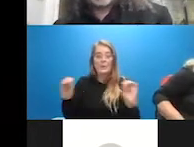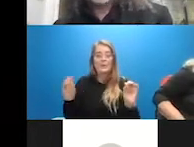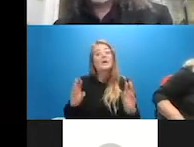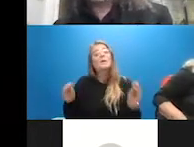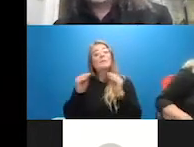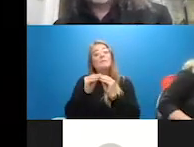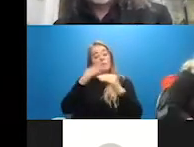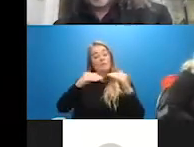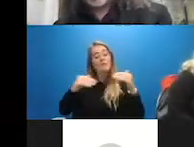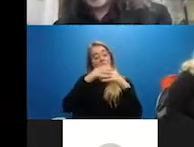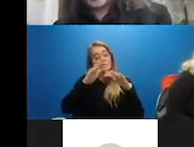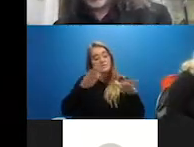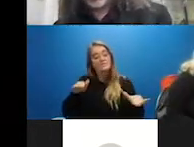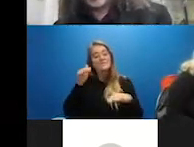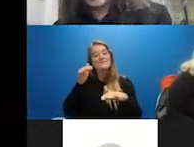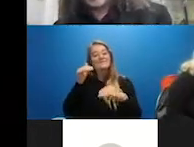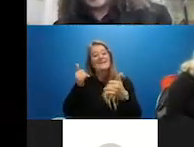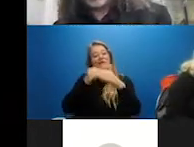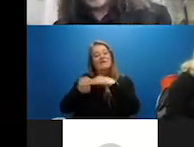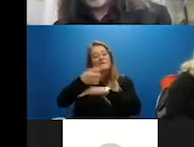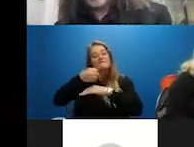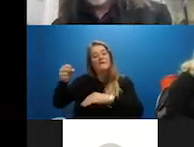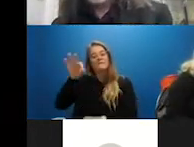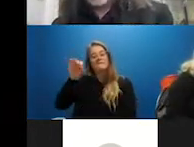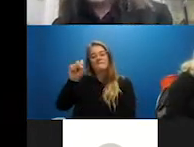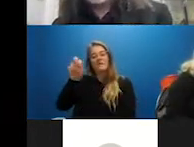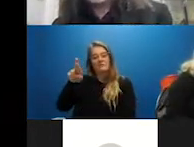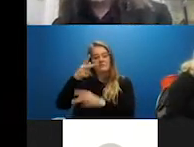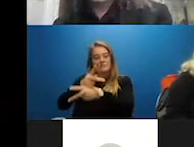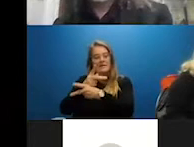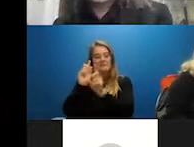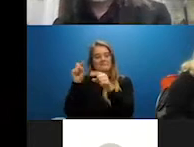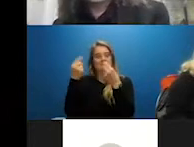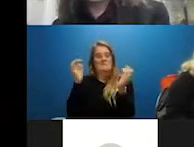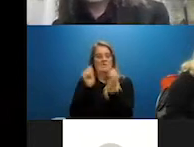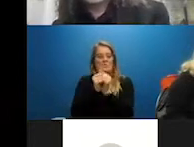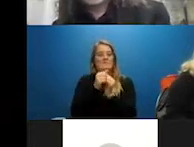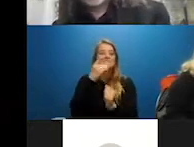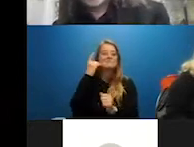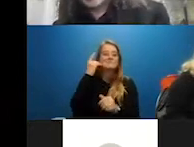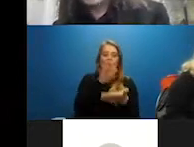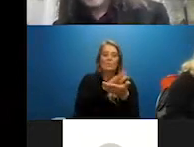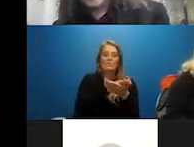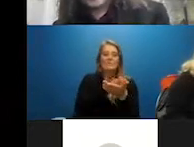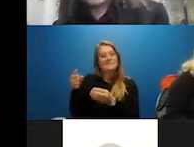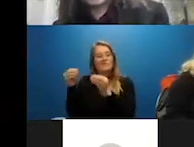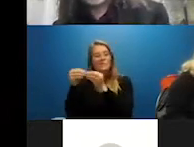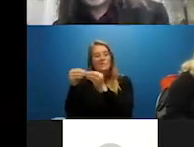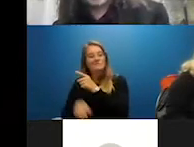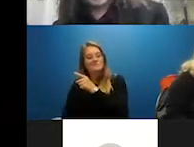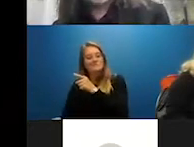care than ever went to residential school. What we have now is social and mental health services as the 4th wave